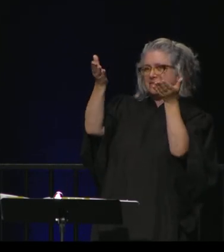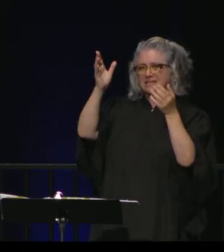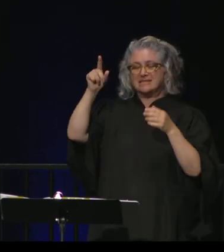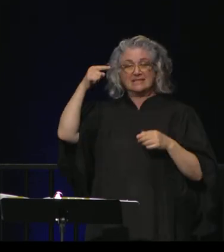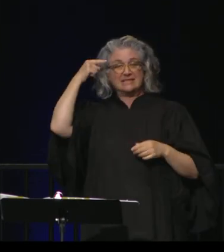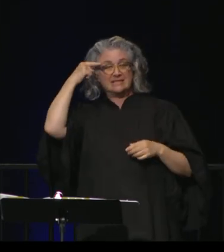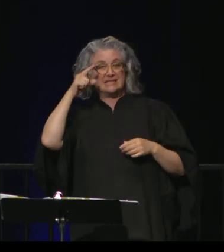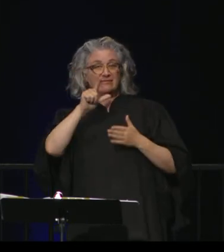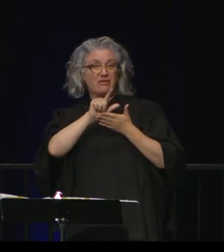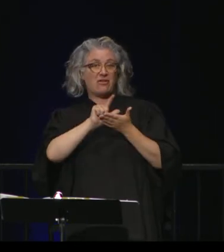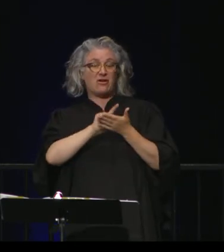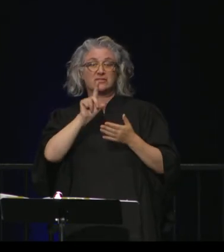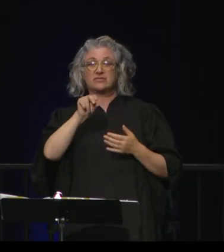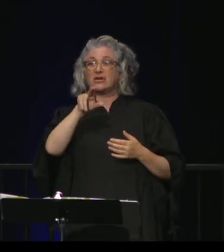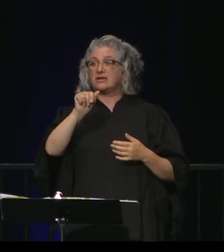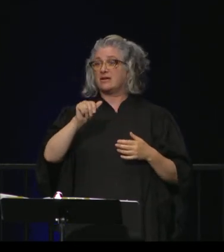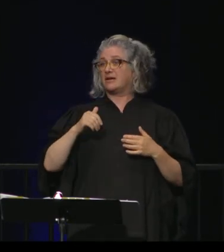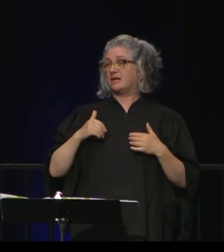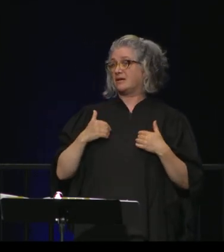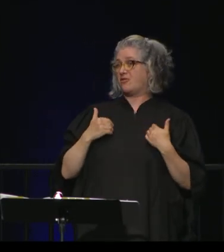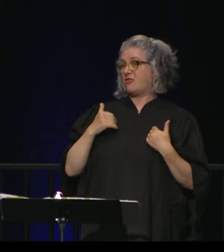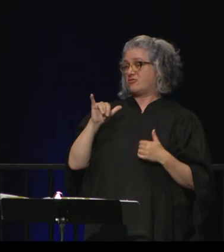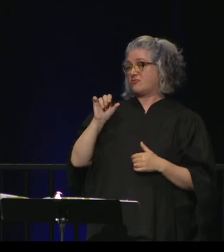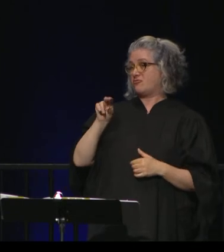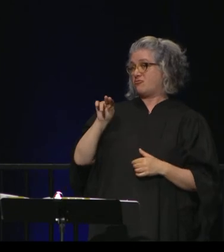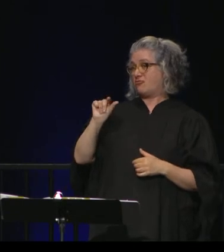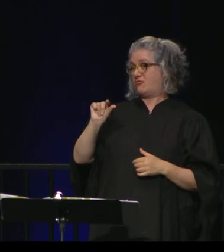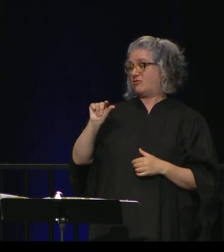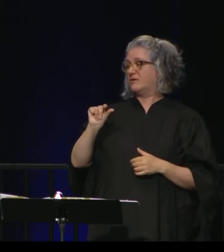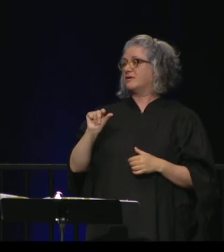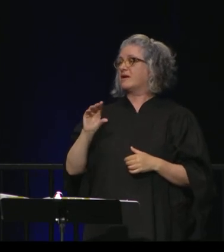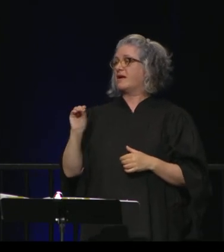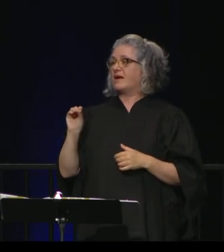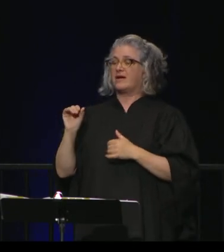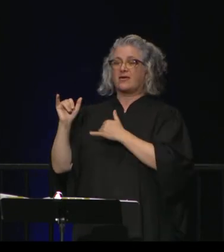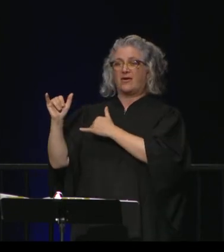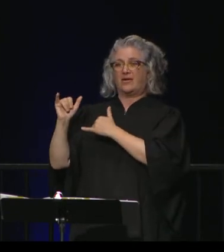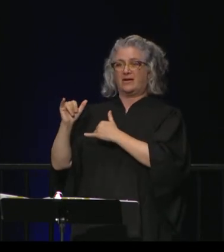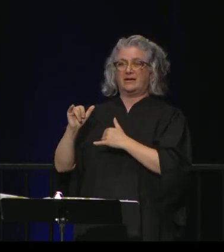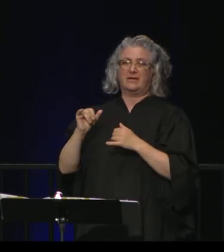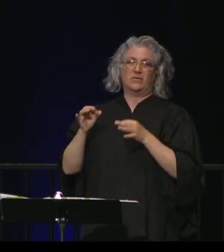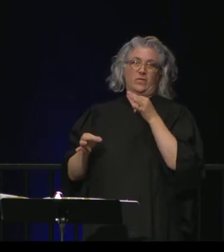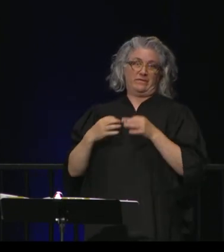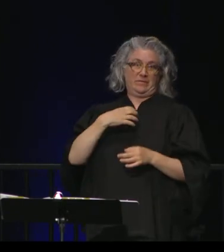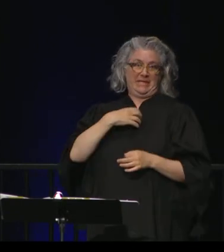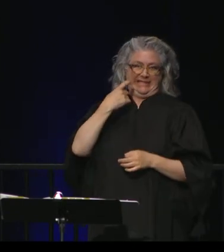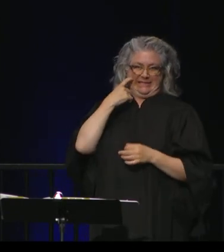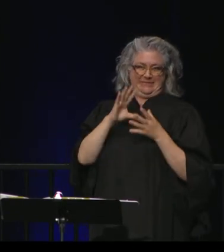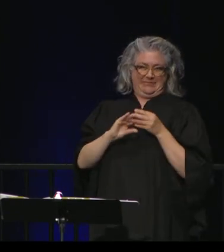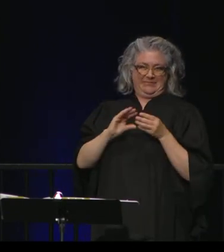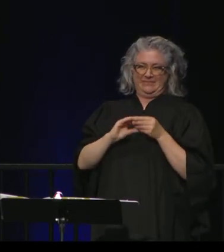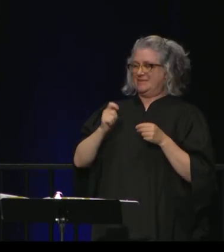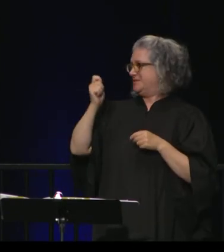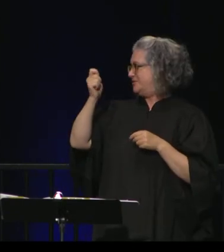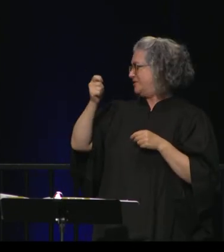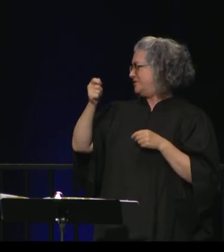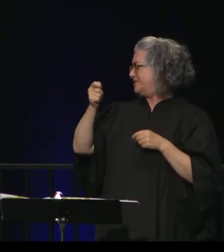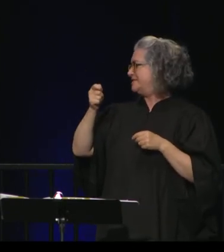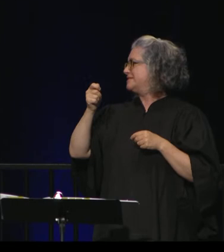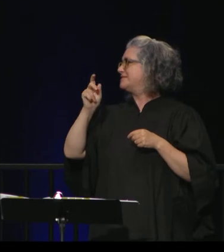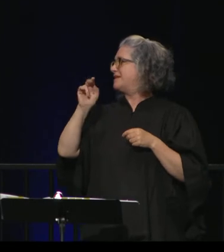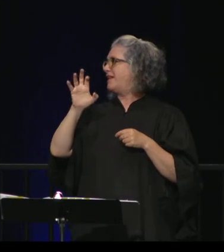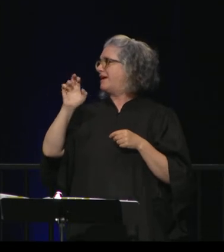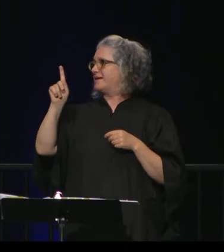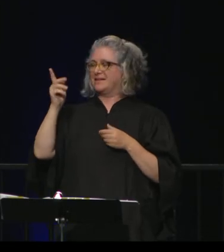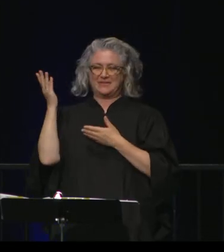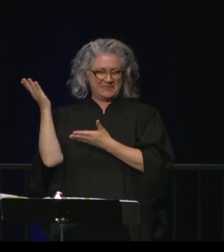Young, and my colleague on the Court of Appeal for Ontario, from whom you've just heard, Justice Michael Tulloch,